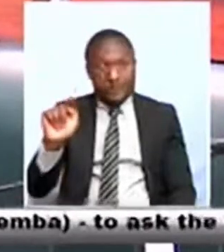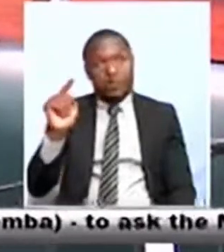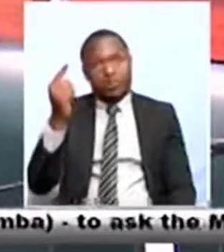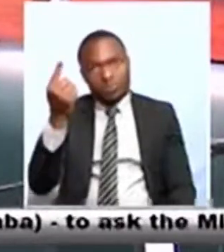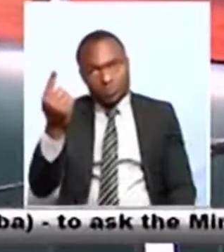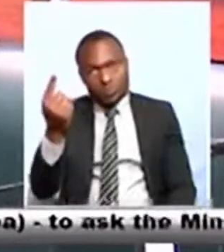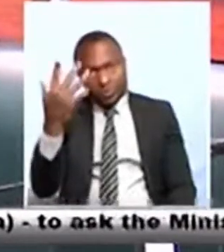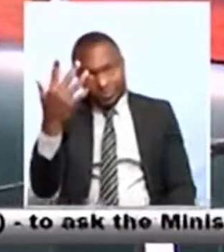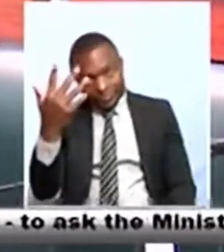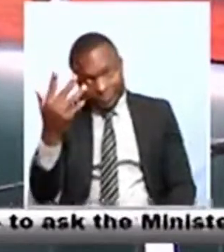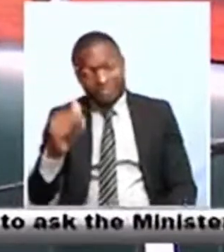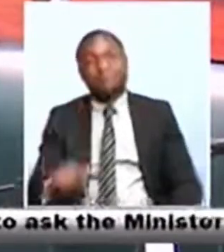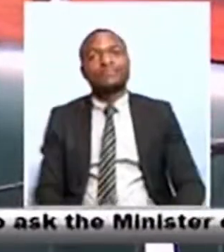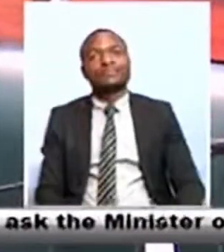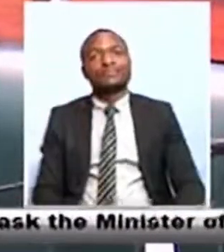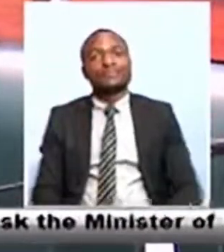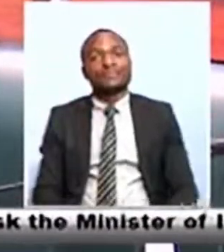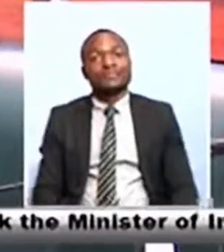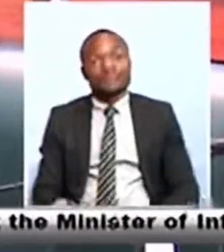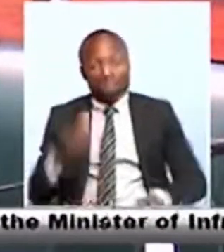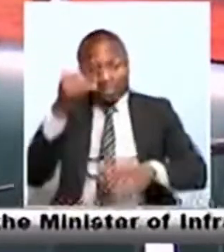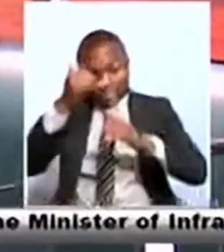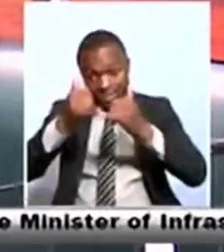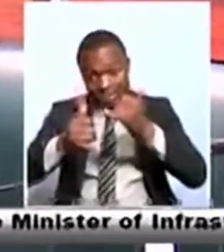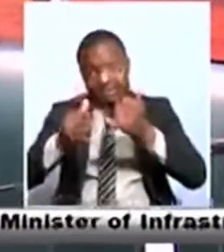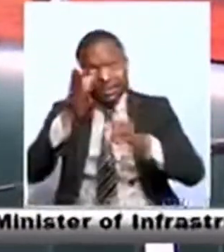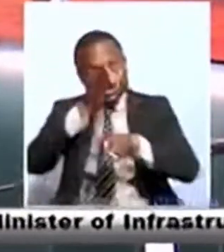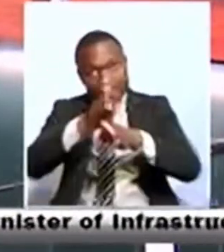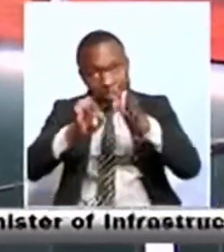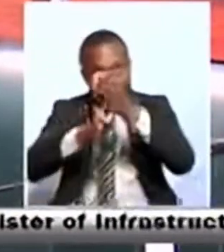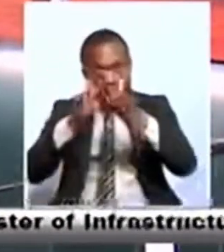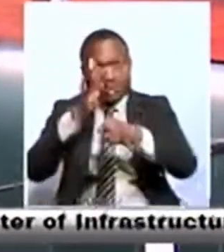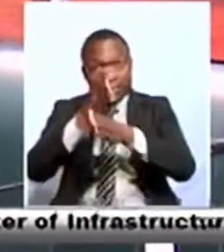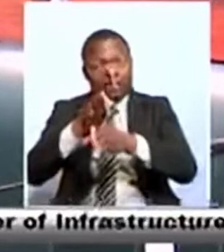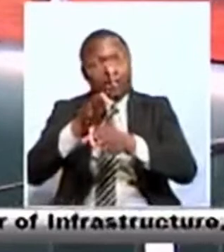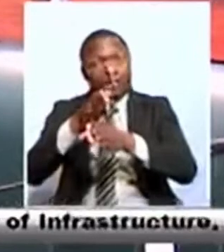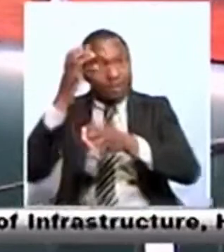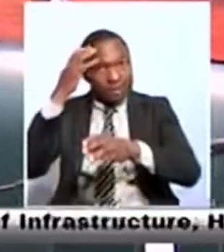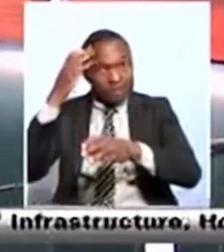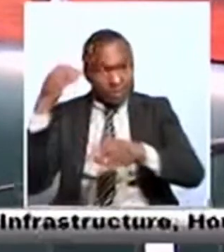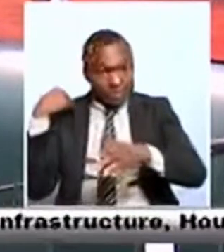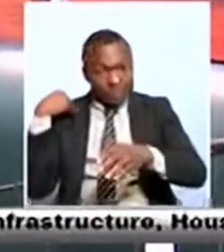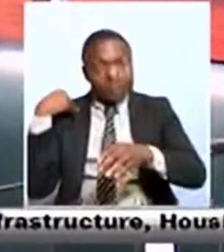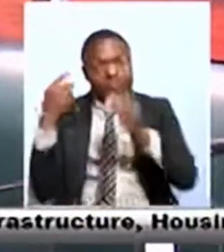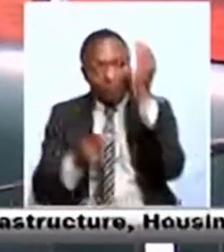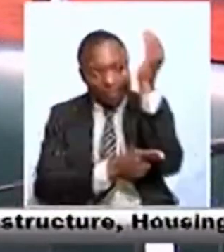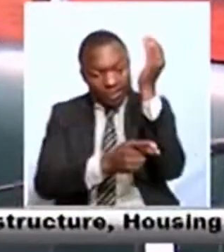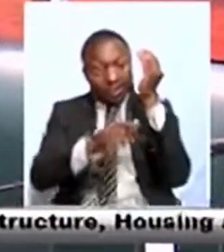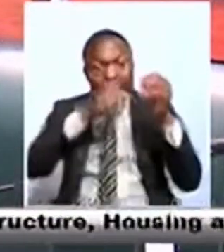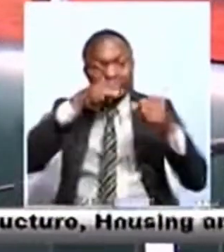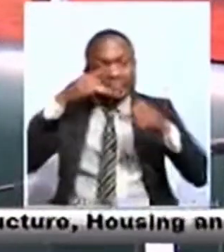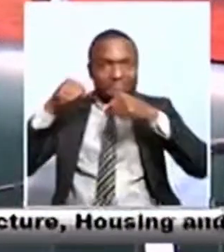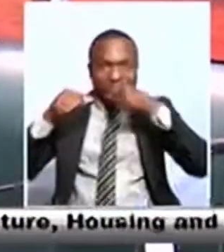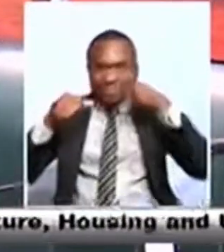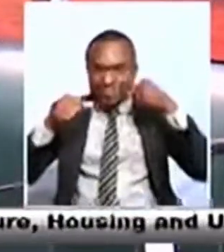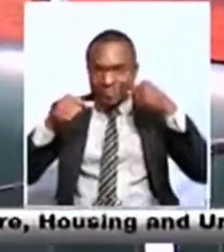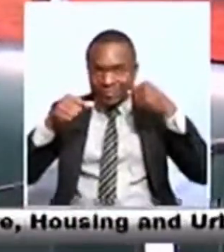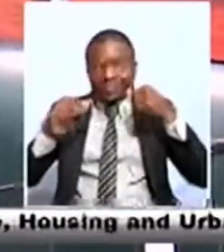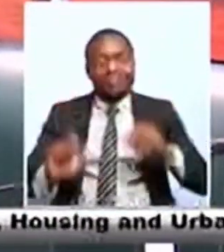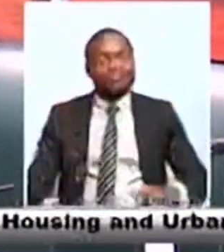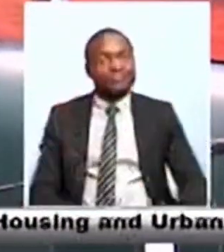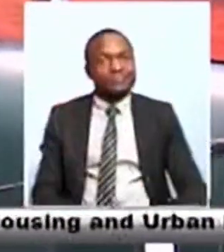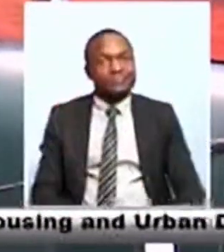4,276,675.15, and the last one, construction of office block for the Department of Agriculture, was